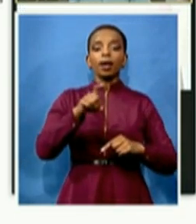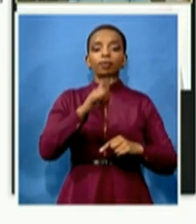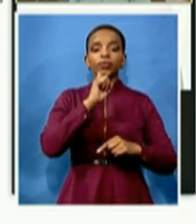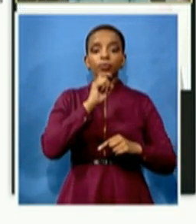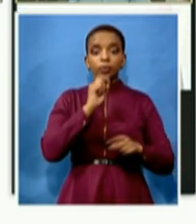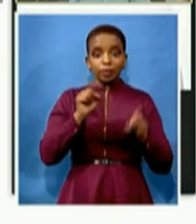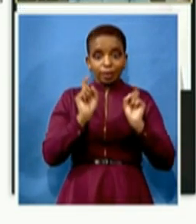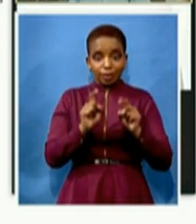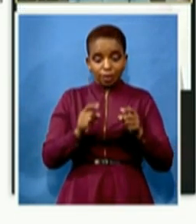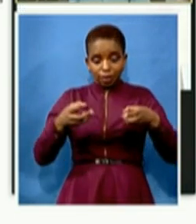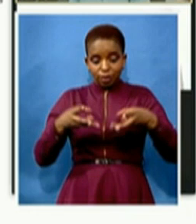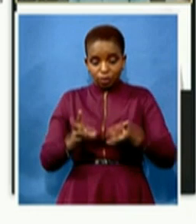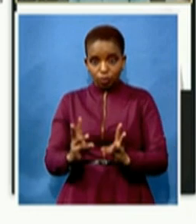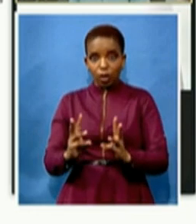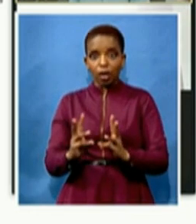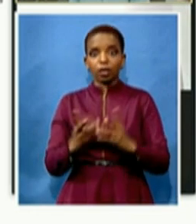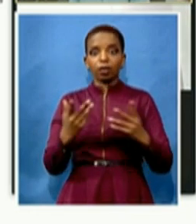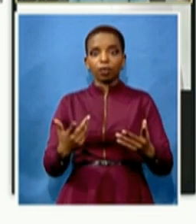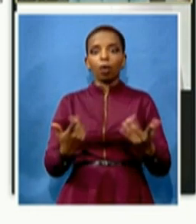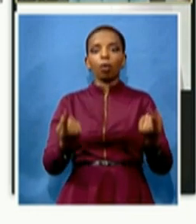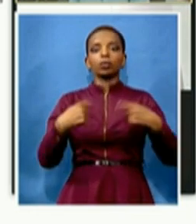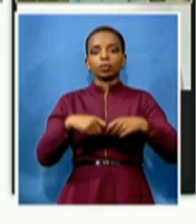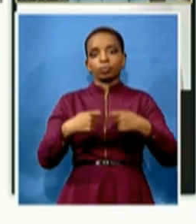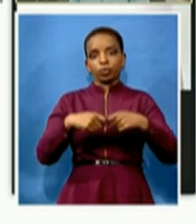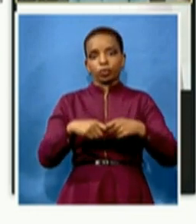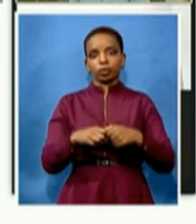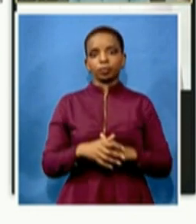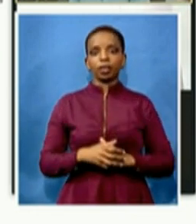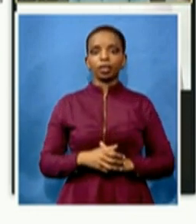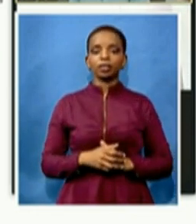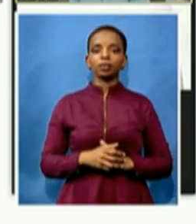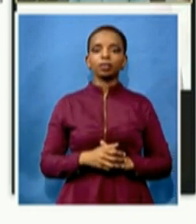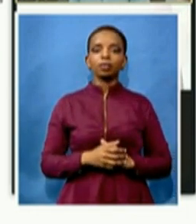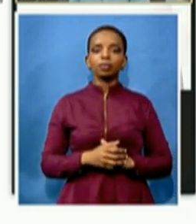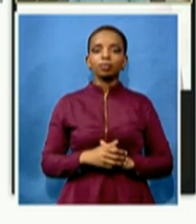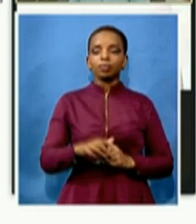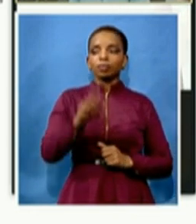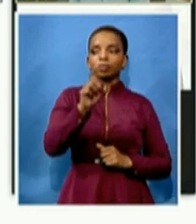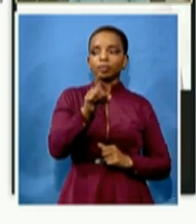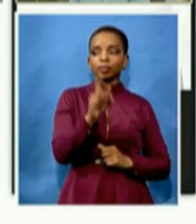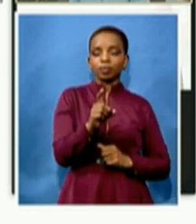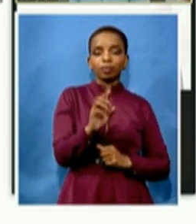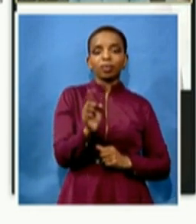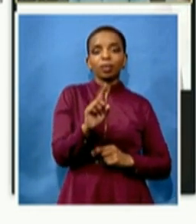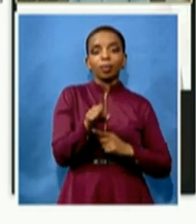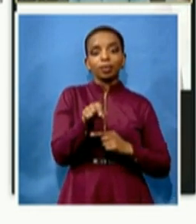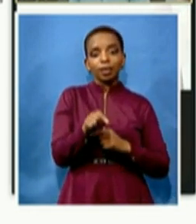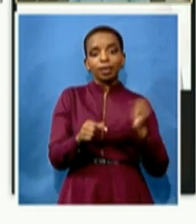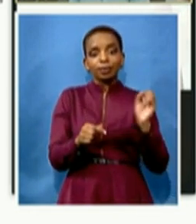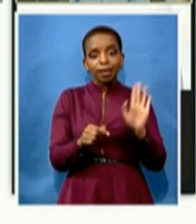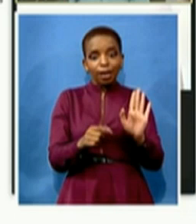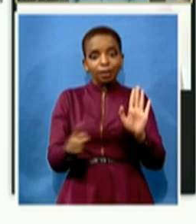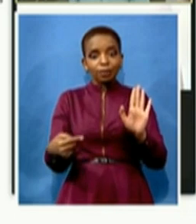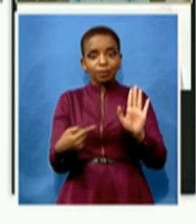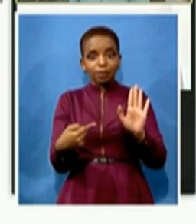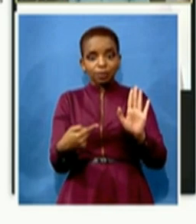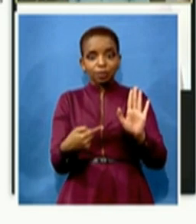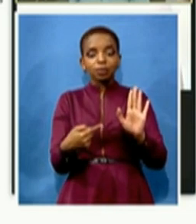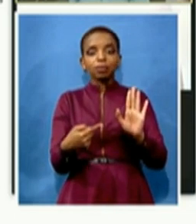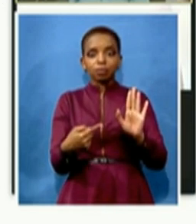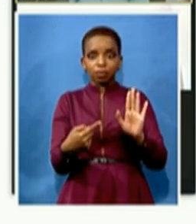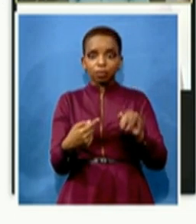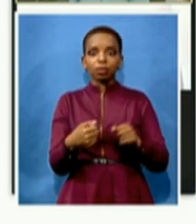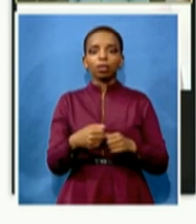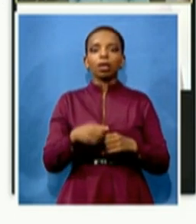Special thanks to the contributors there. I've given a list on the slides, but particularly to actuaries from Percept and NMG who did some of the heavy lifting.